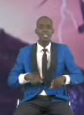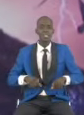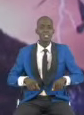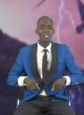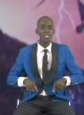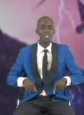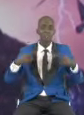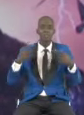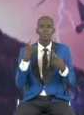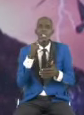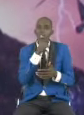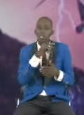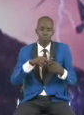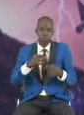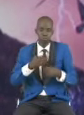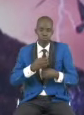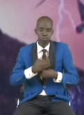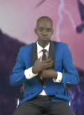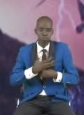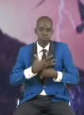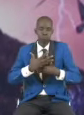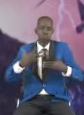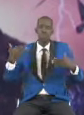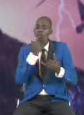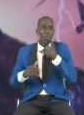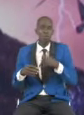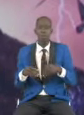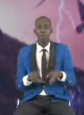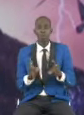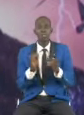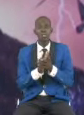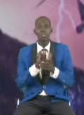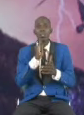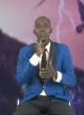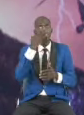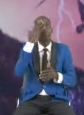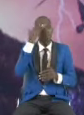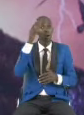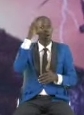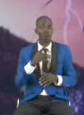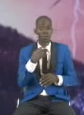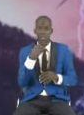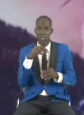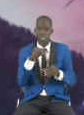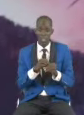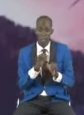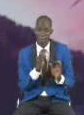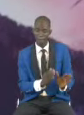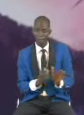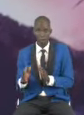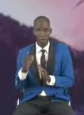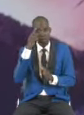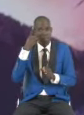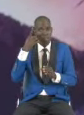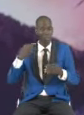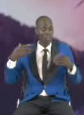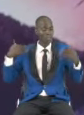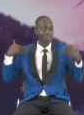wrong direction. And so God said, in preparation for the angel of